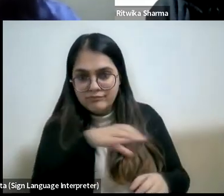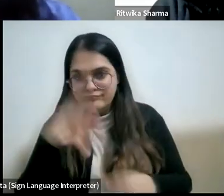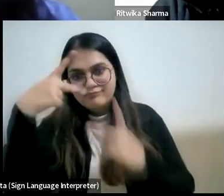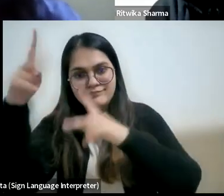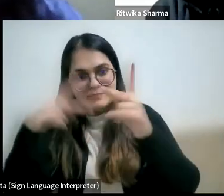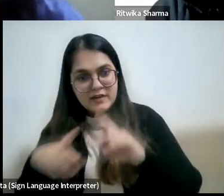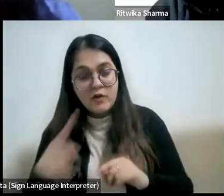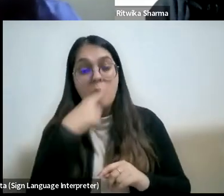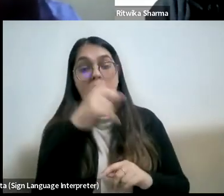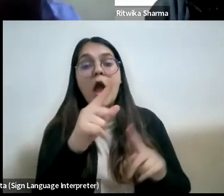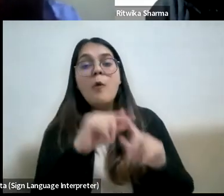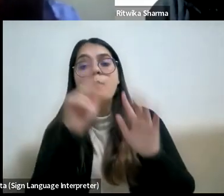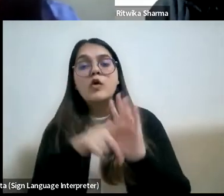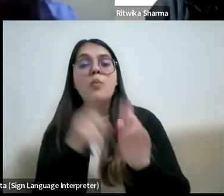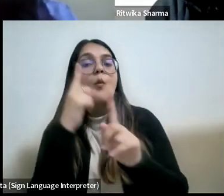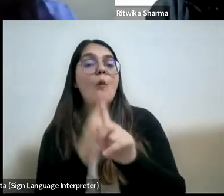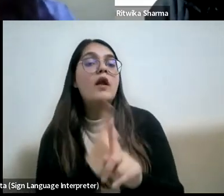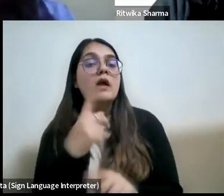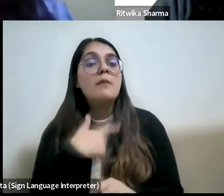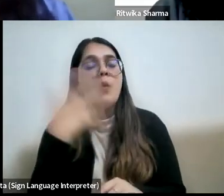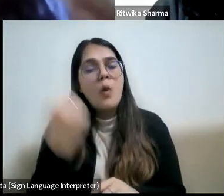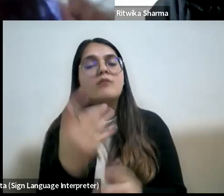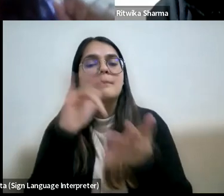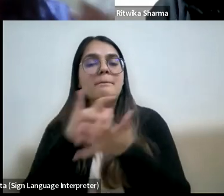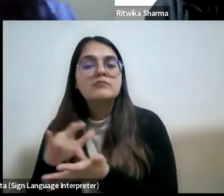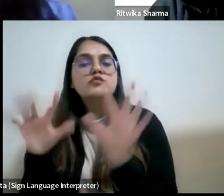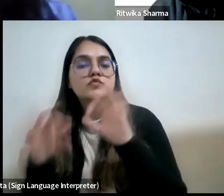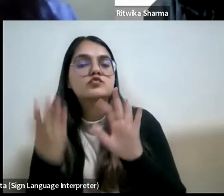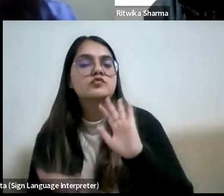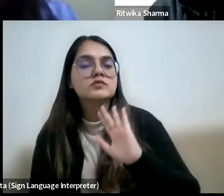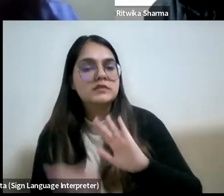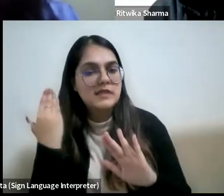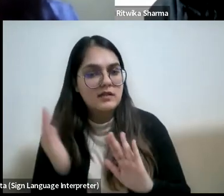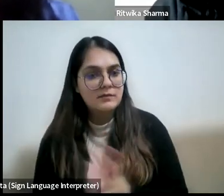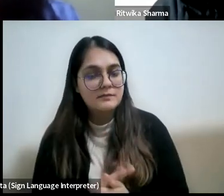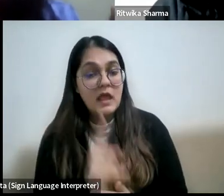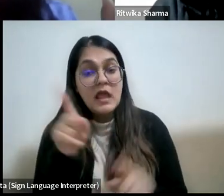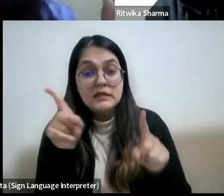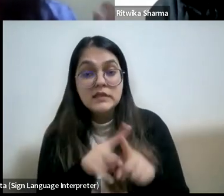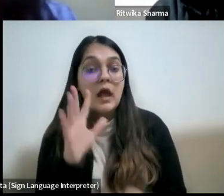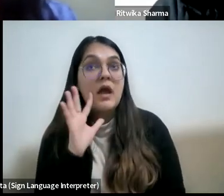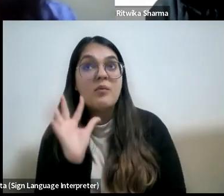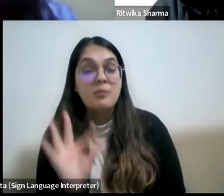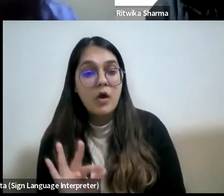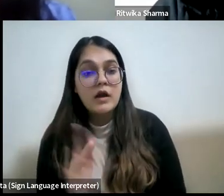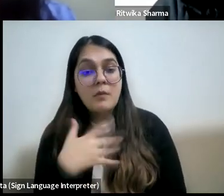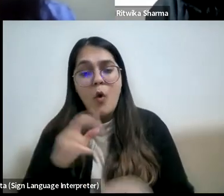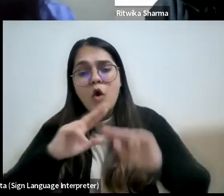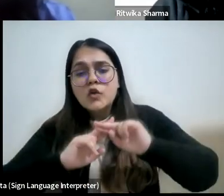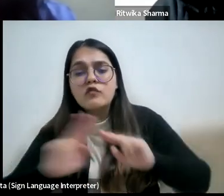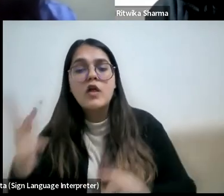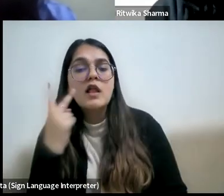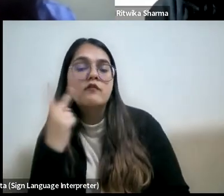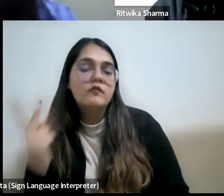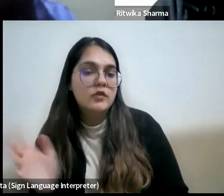a year-long project, we had to be centered around some place. But it was also at the same time important to have a holistic view of what